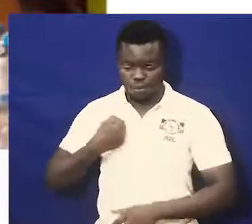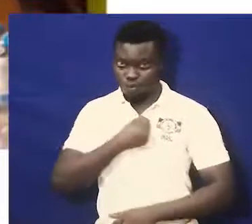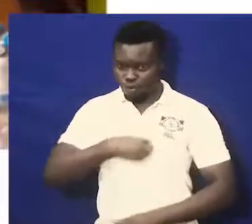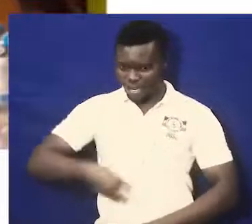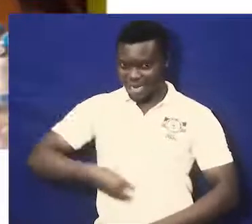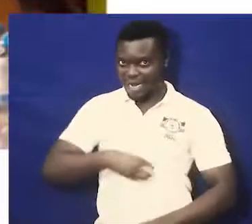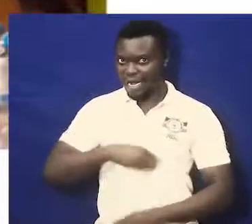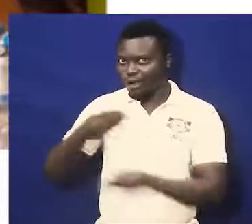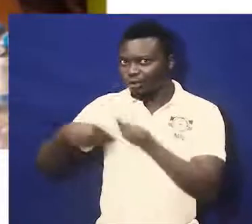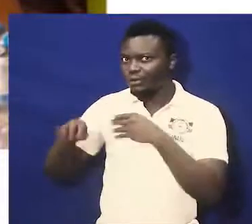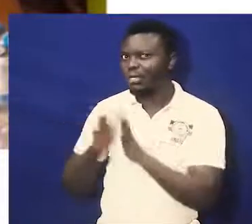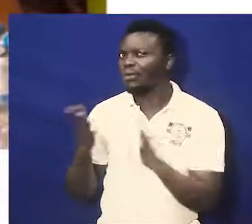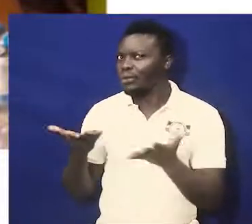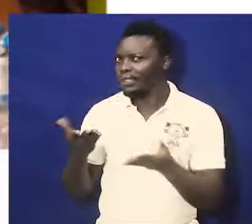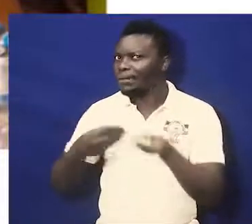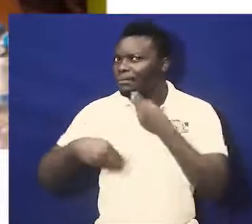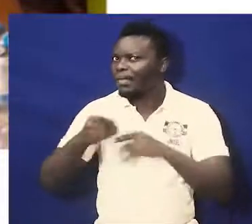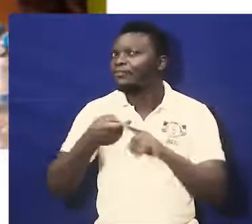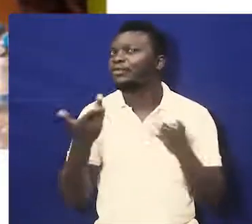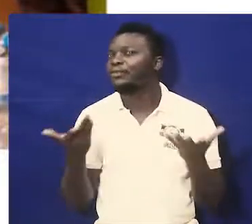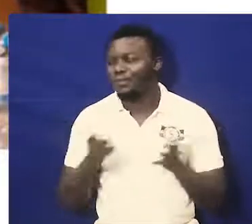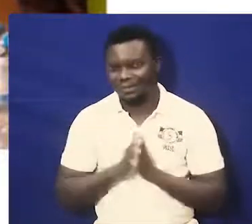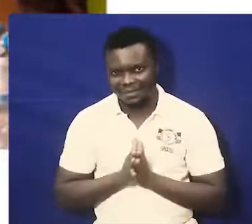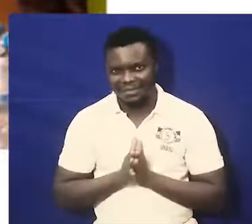where she buys baking flour from,